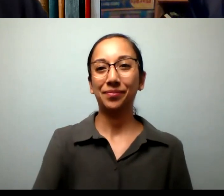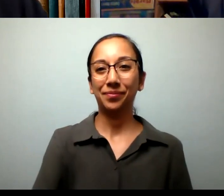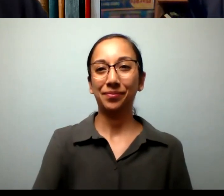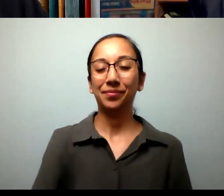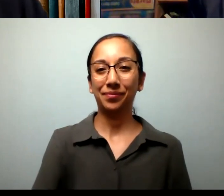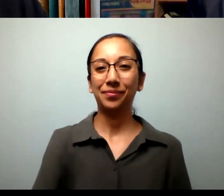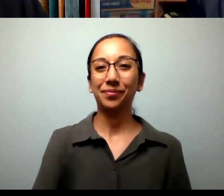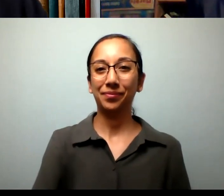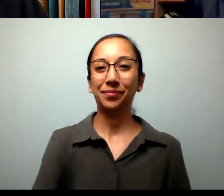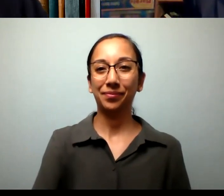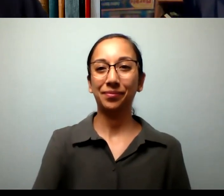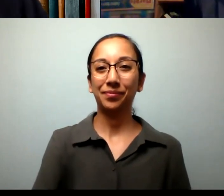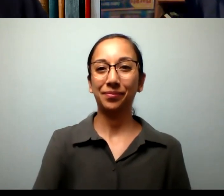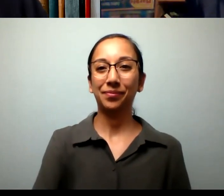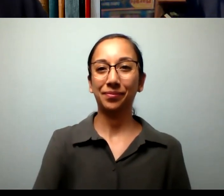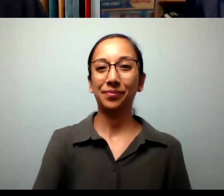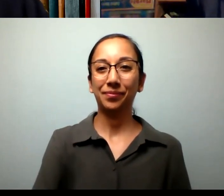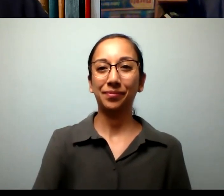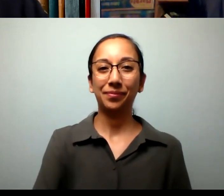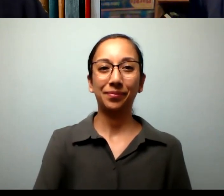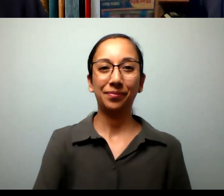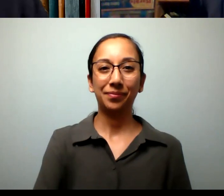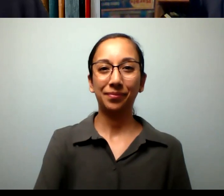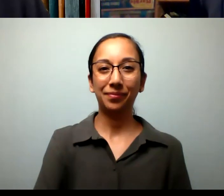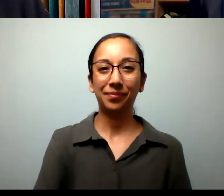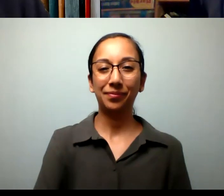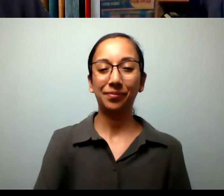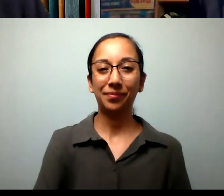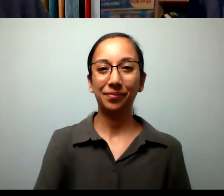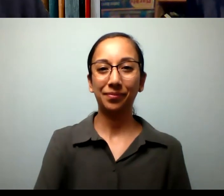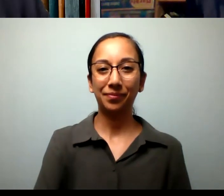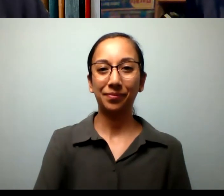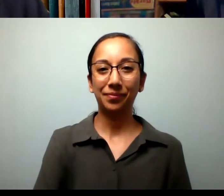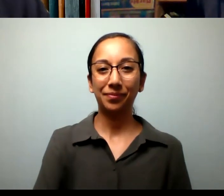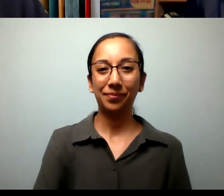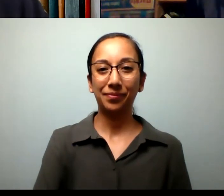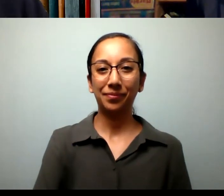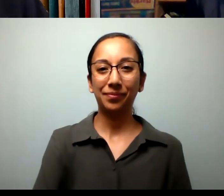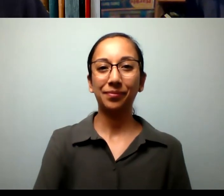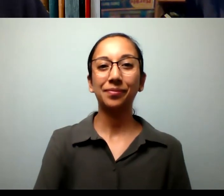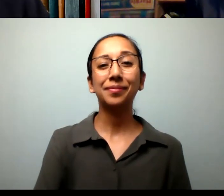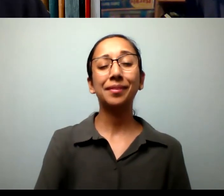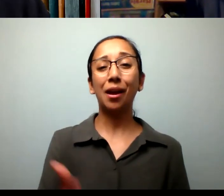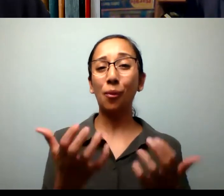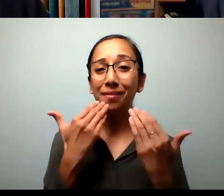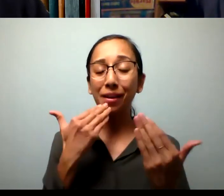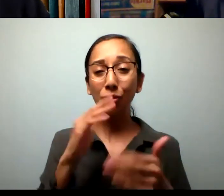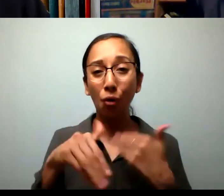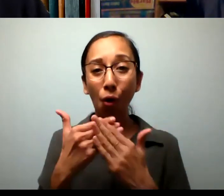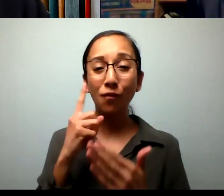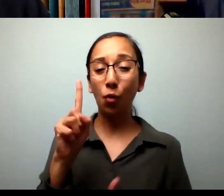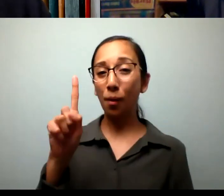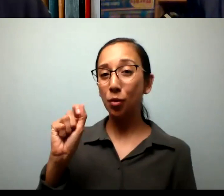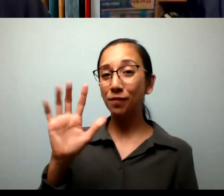all of you for sticking around for an hour and a half of a lot of information. And I want to thank all our presenters